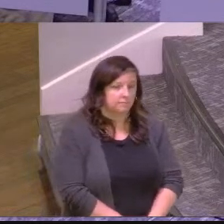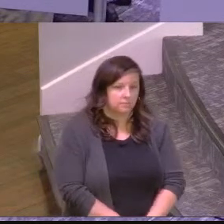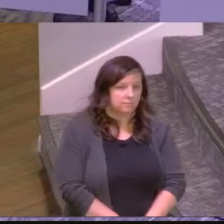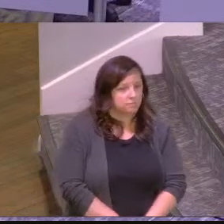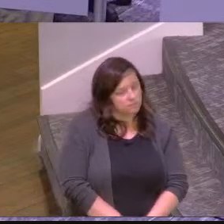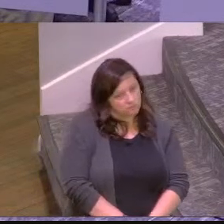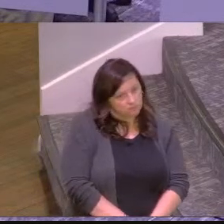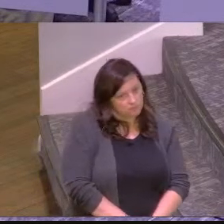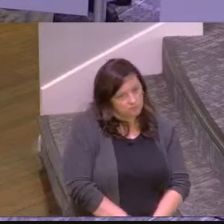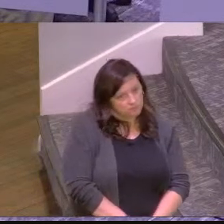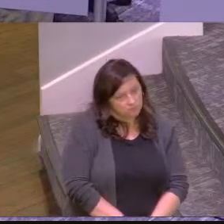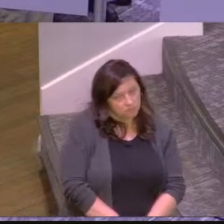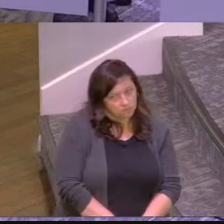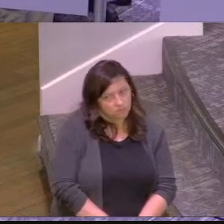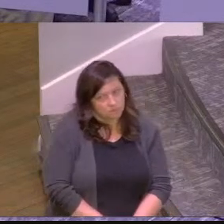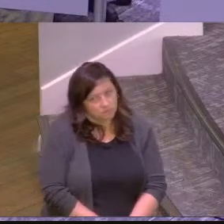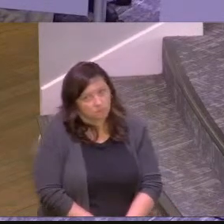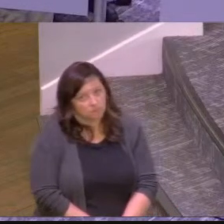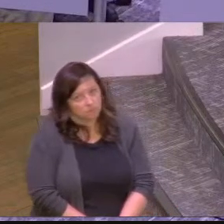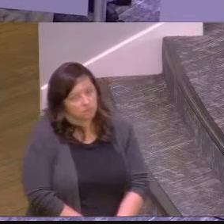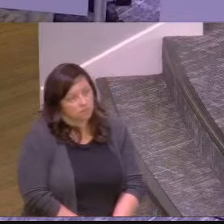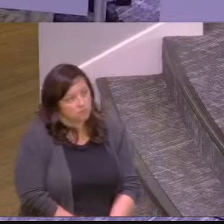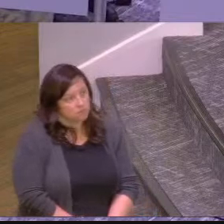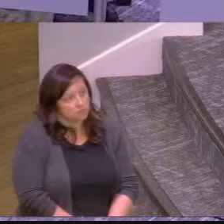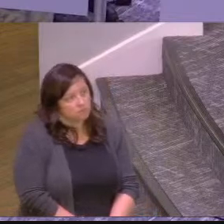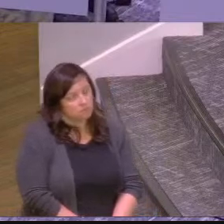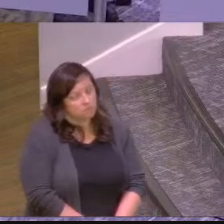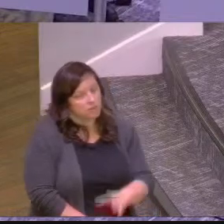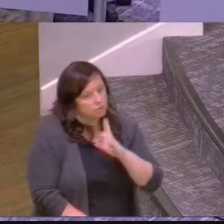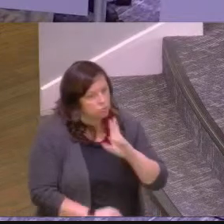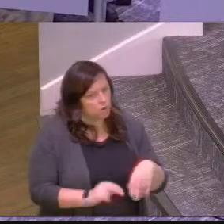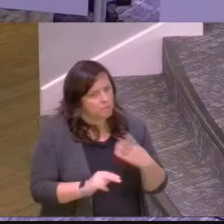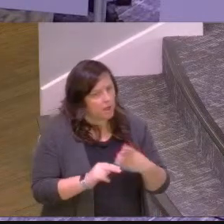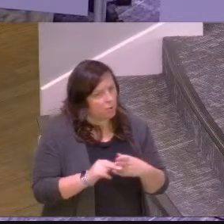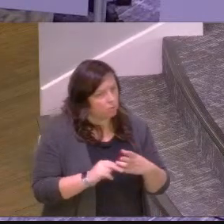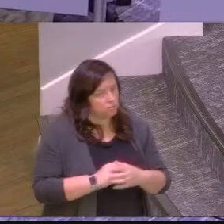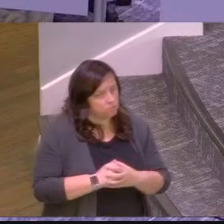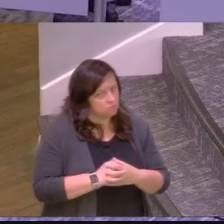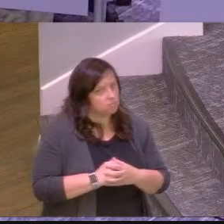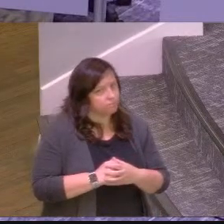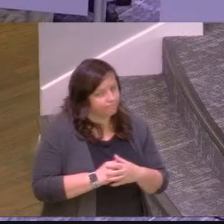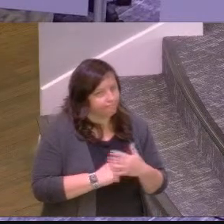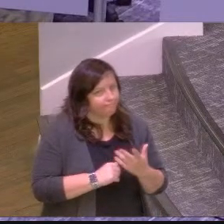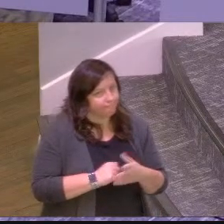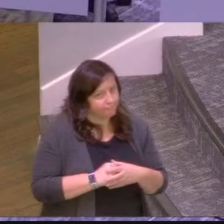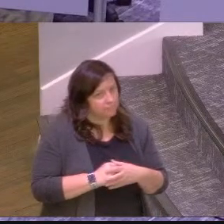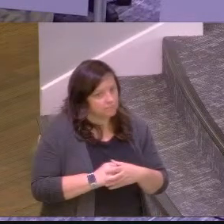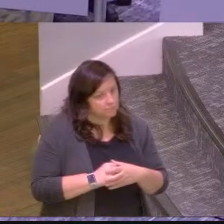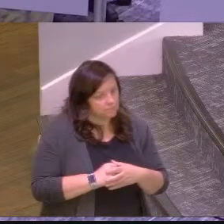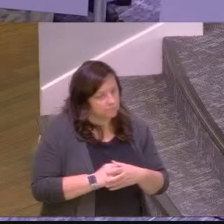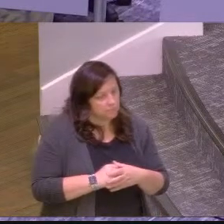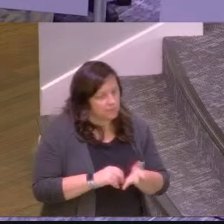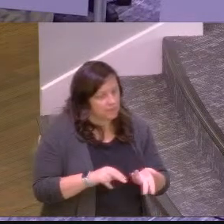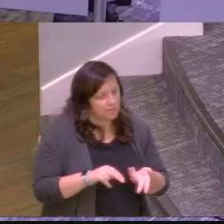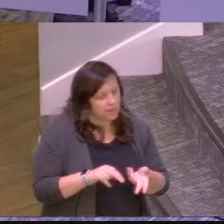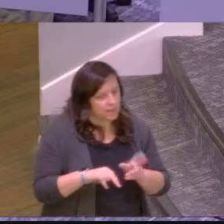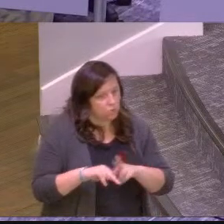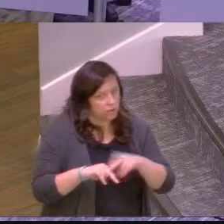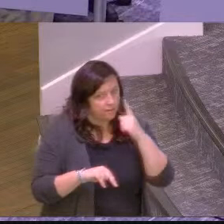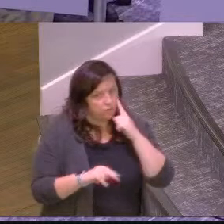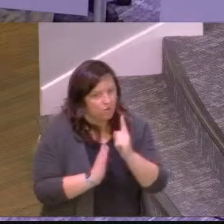when we talk about the increase of the minimum hourly